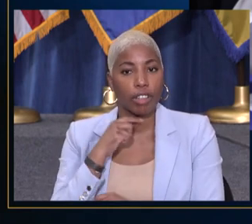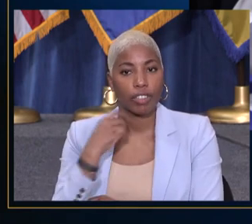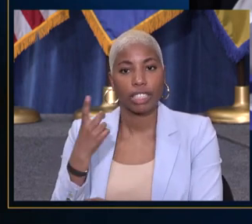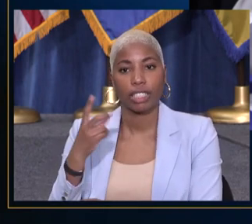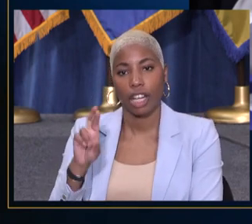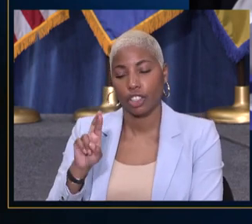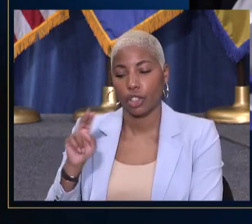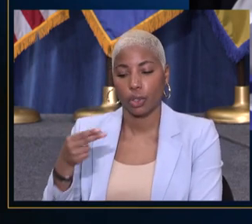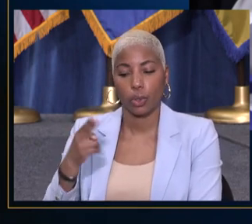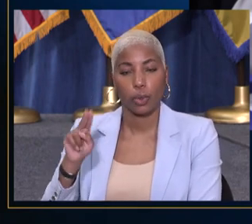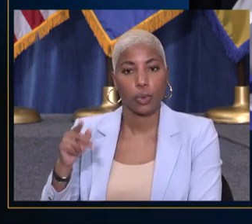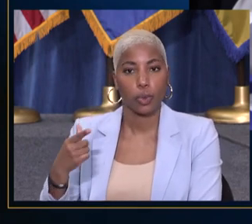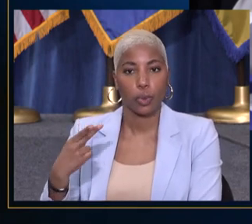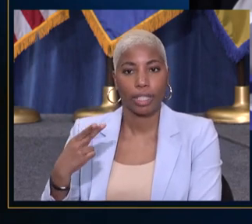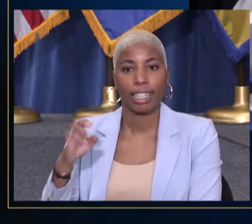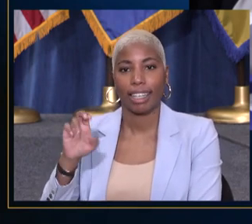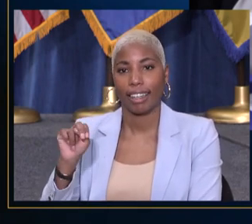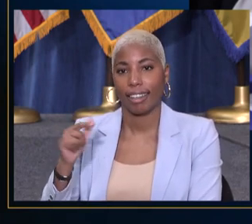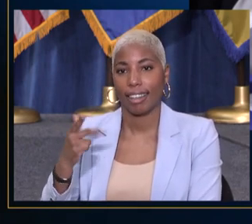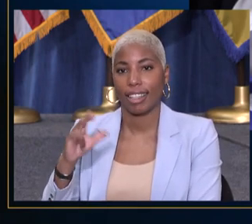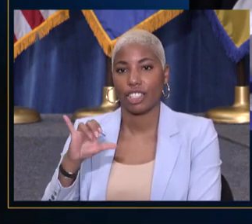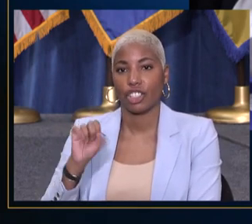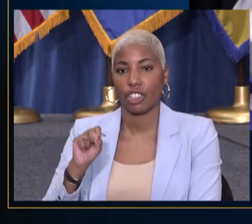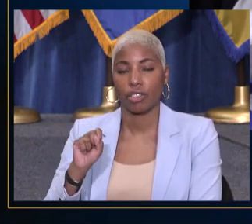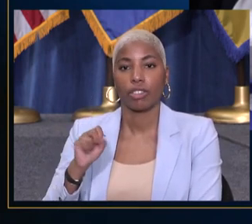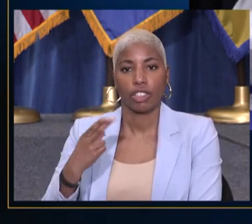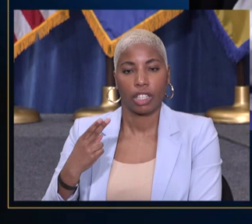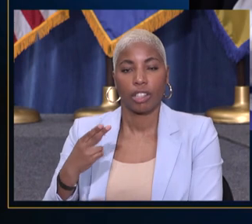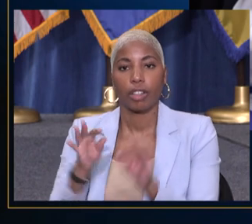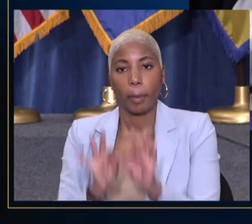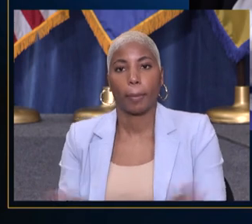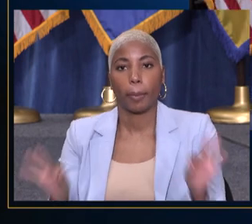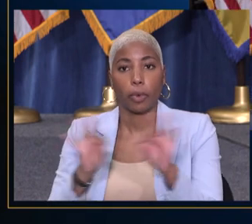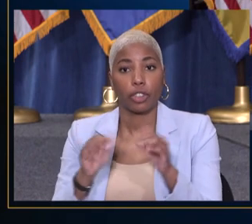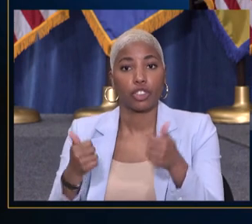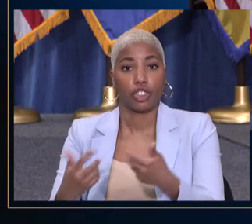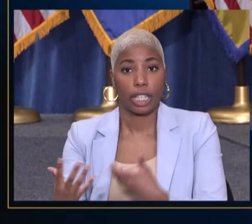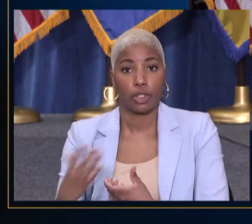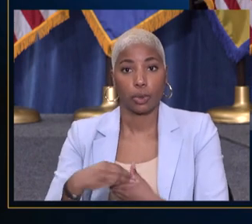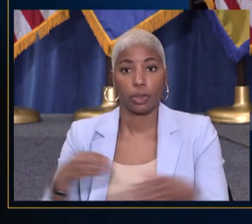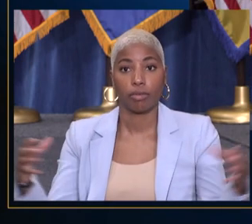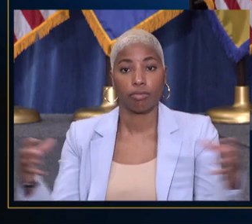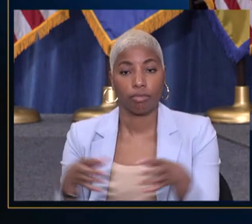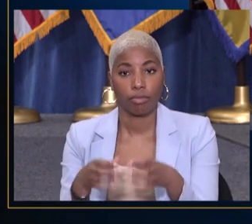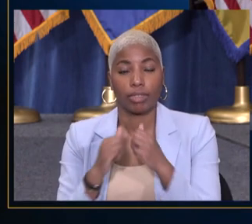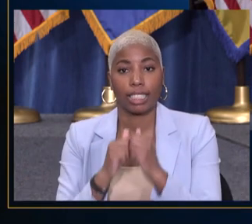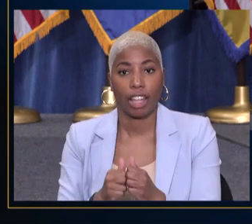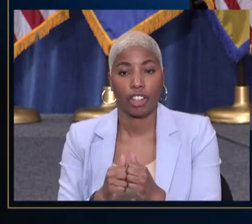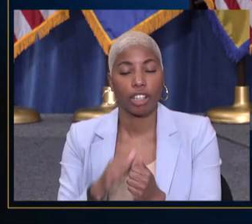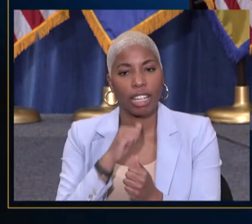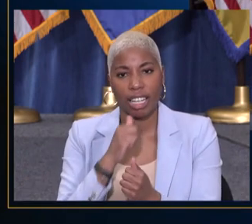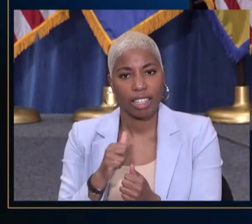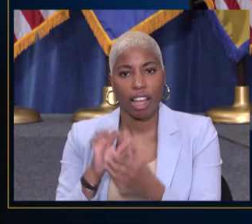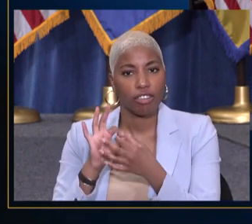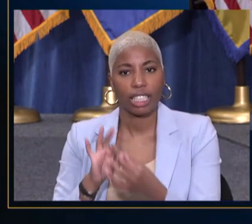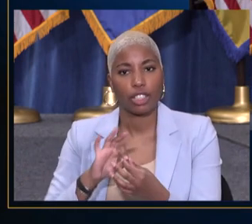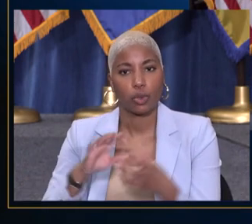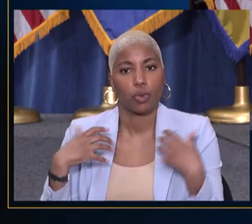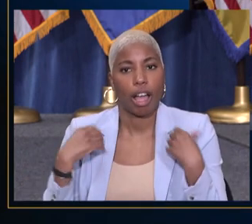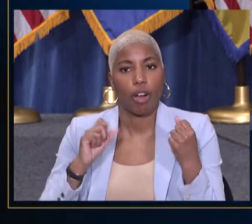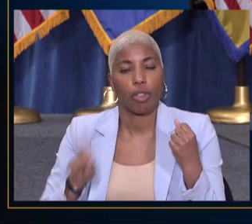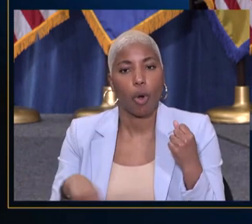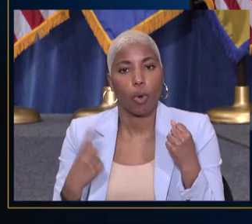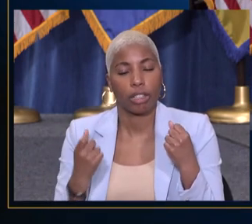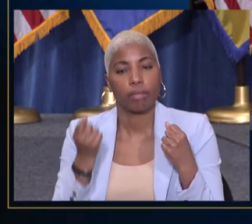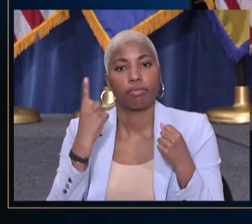the Reverend Dr. Q English, who has been instrumental in trying to bring all of us together, not just on health, but recognizing that